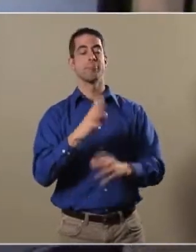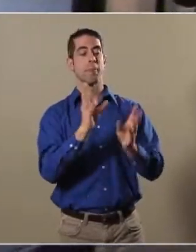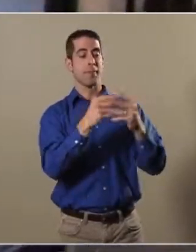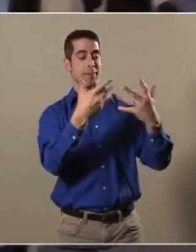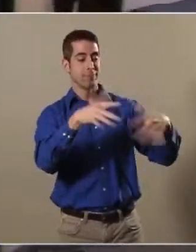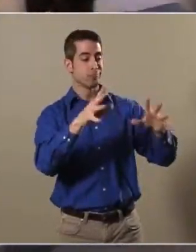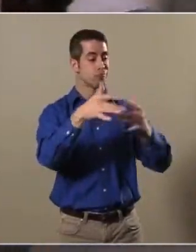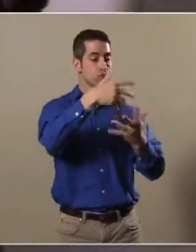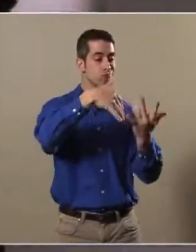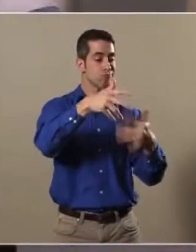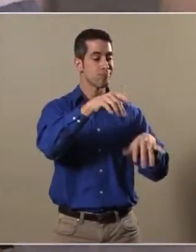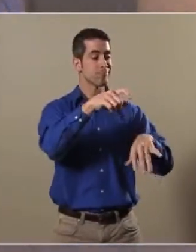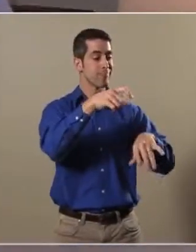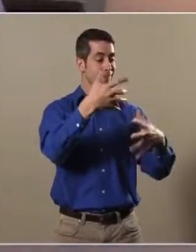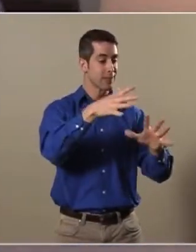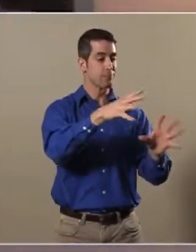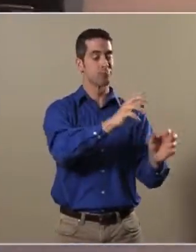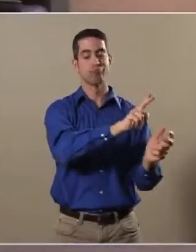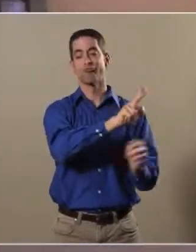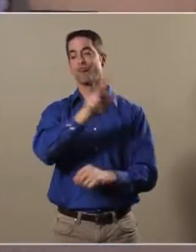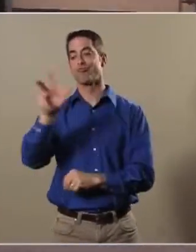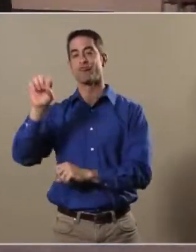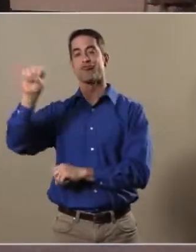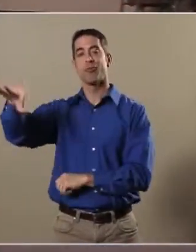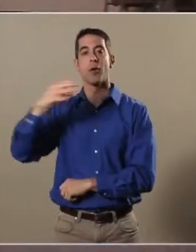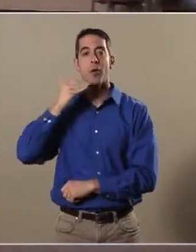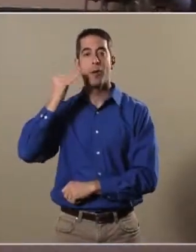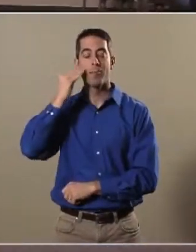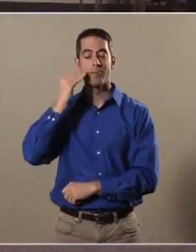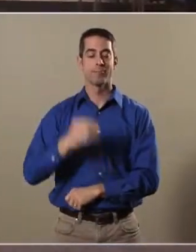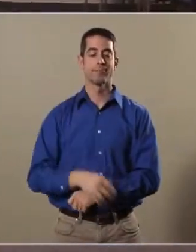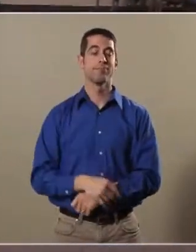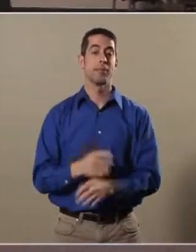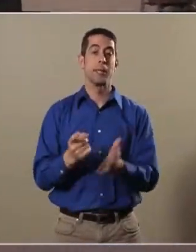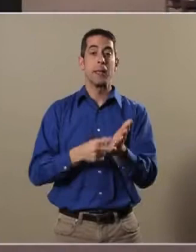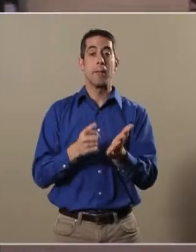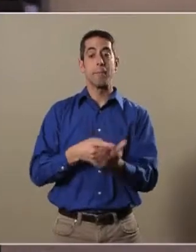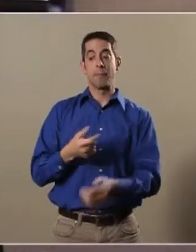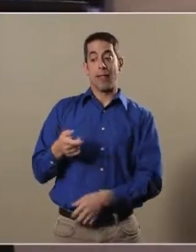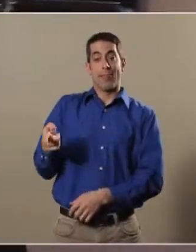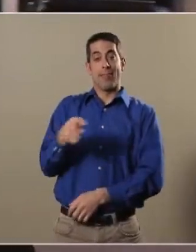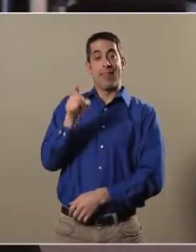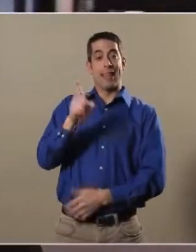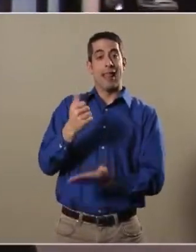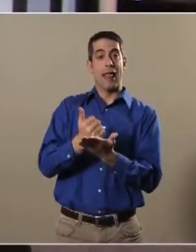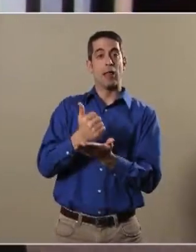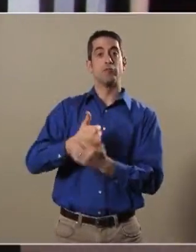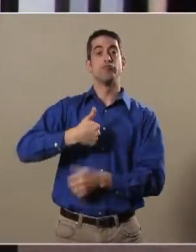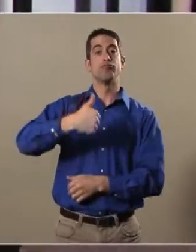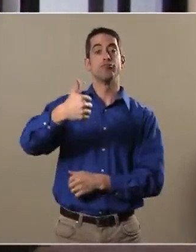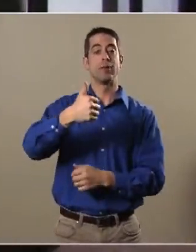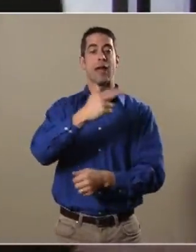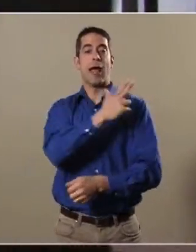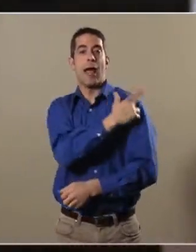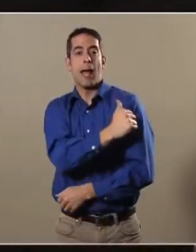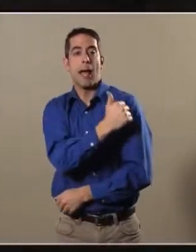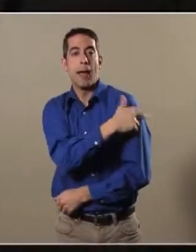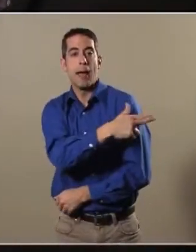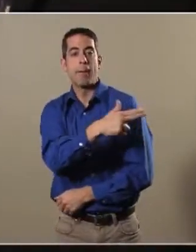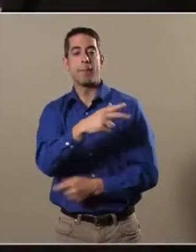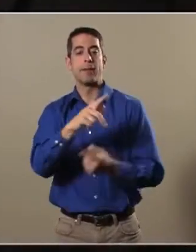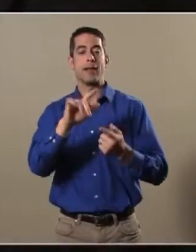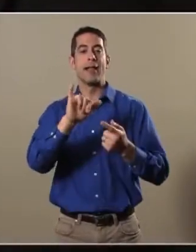need transportation to the hospital. I've taken a couple down to Indianapolis. I've taken one over to Columbus,